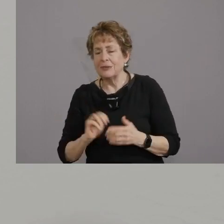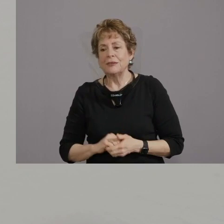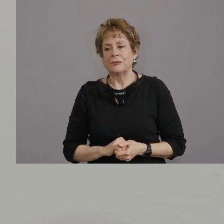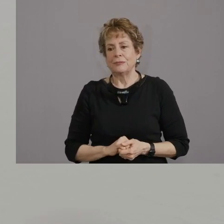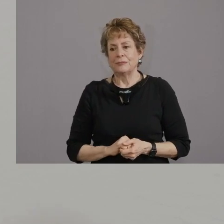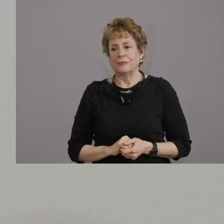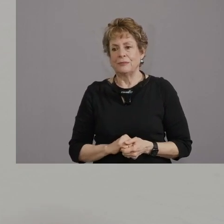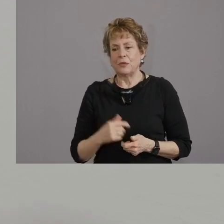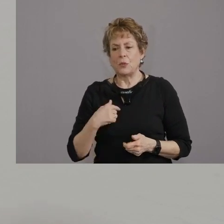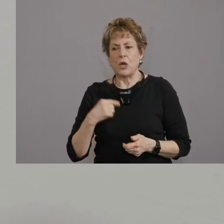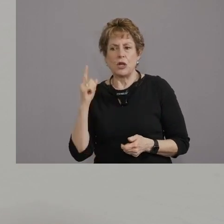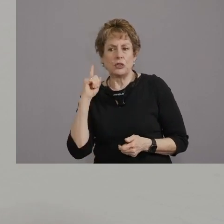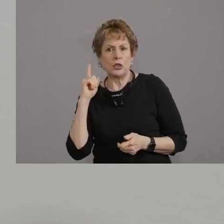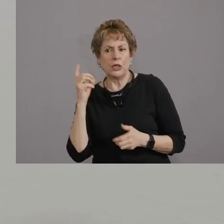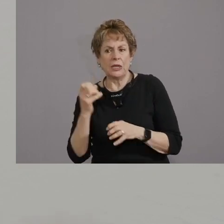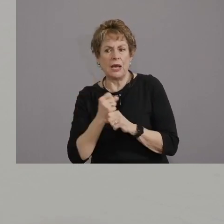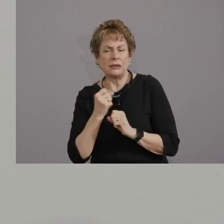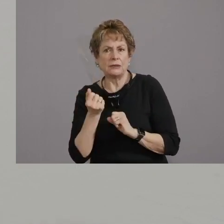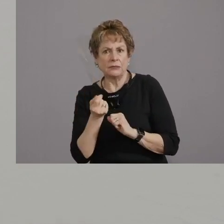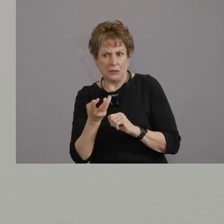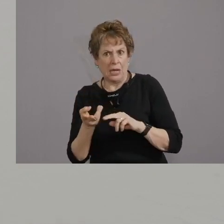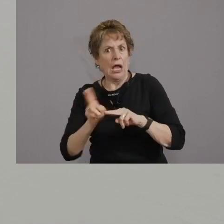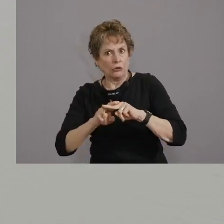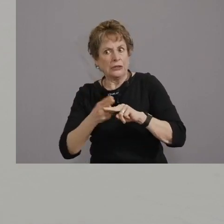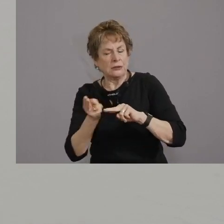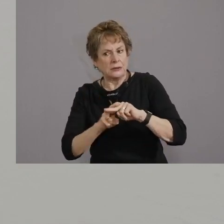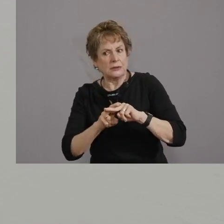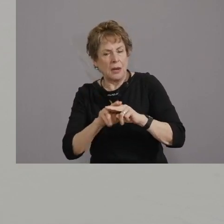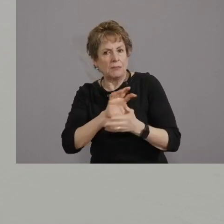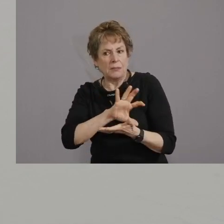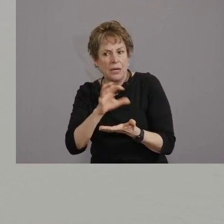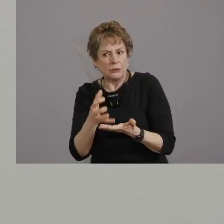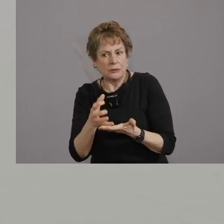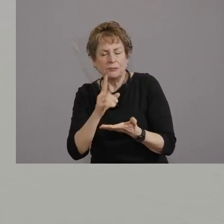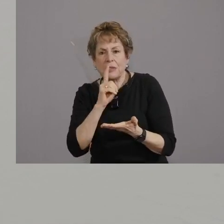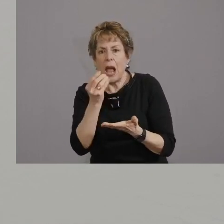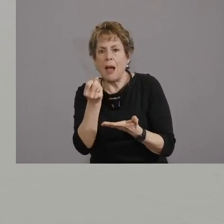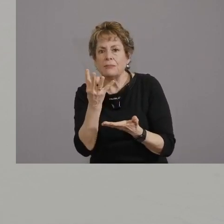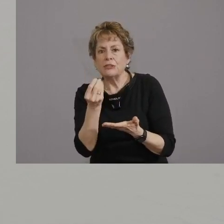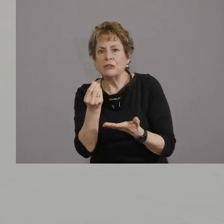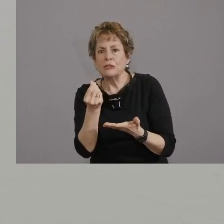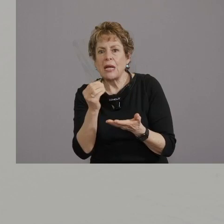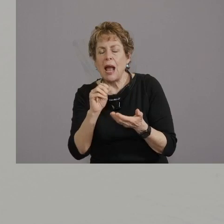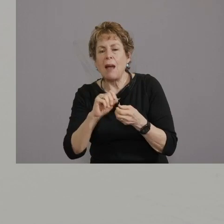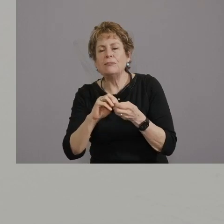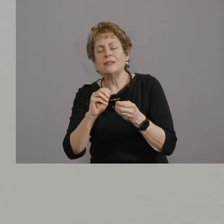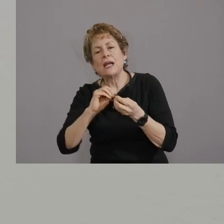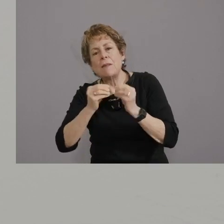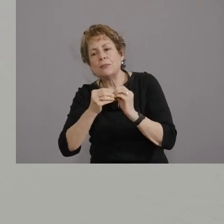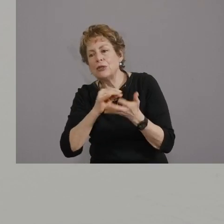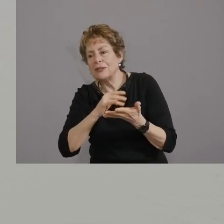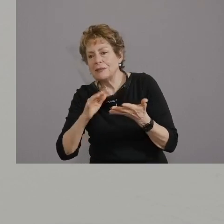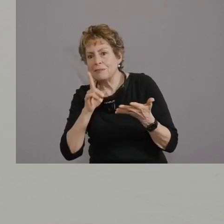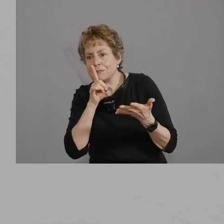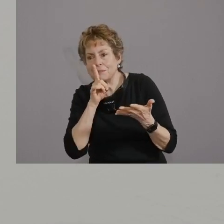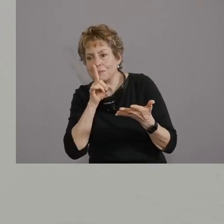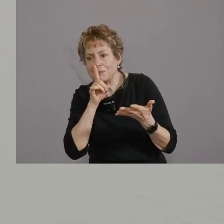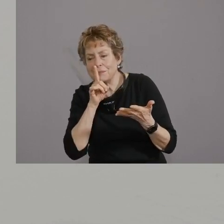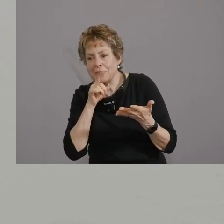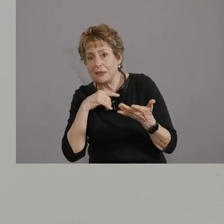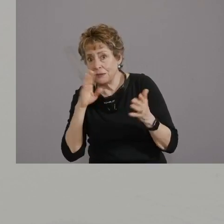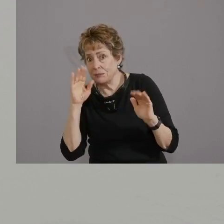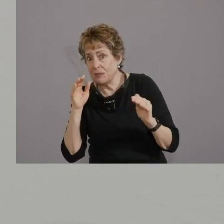a number, but we were told to expect increased vaccine. What we have been told is